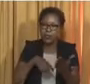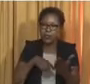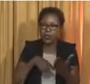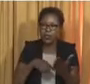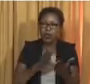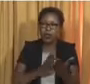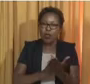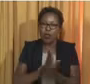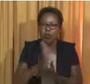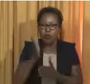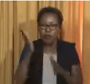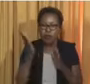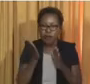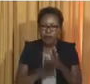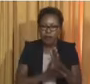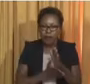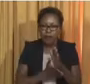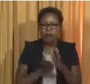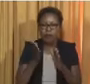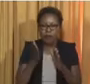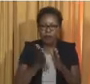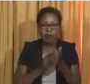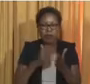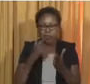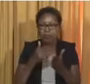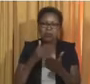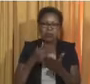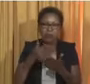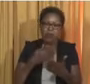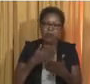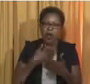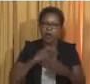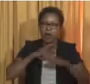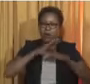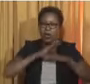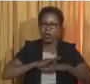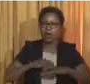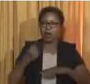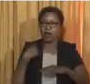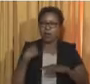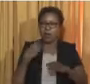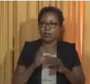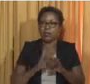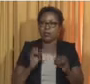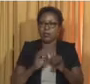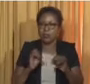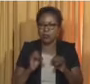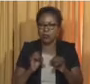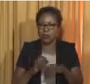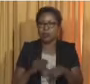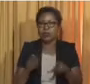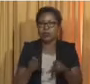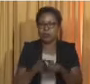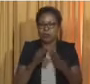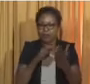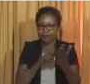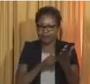finding there was no quorum to undertake the constitutional and statutory mandates. It is